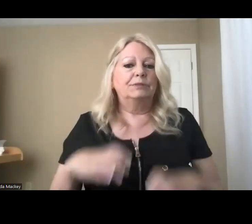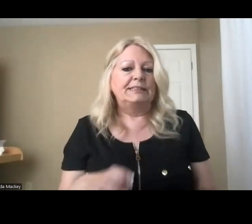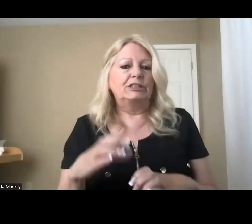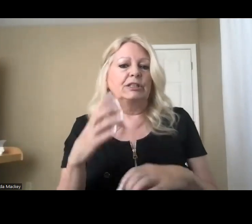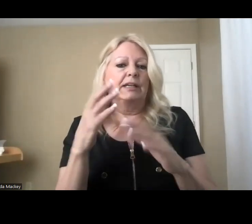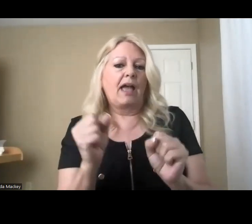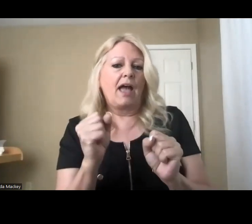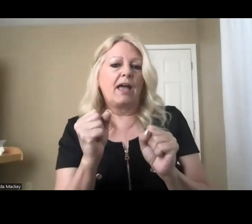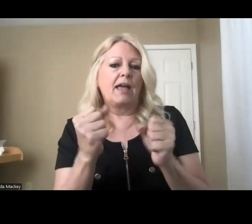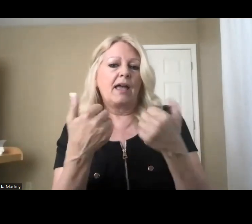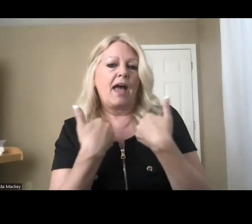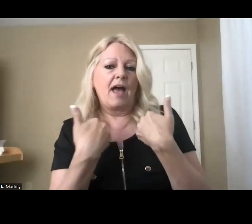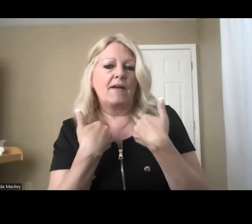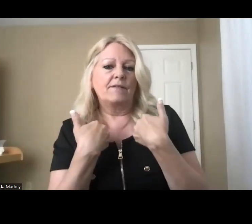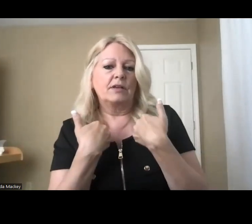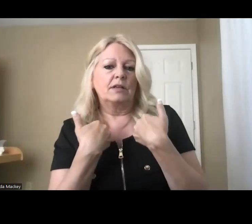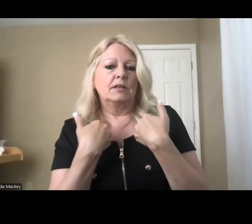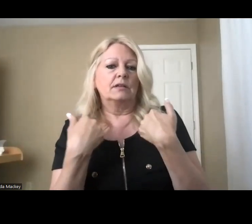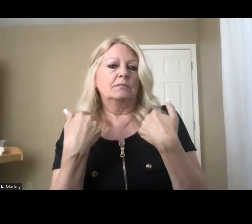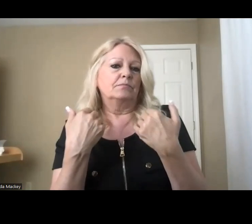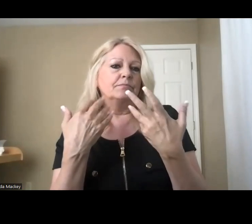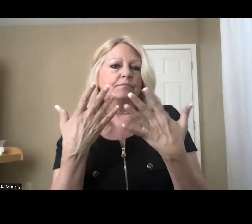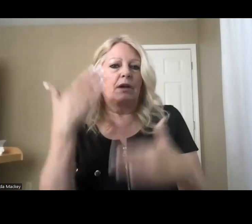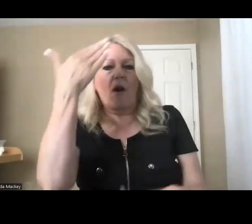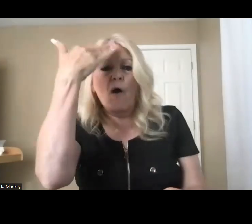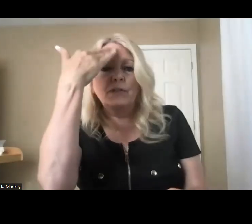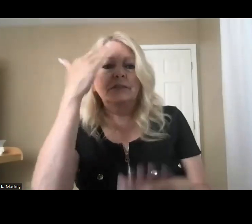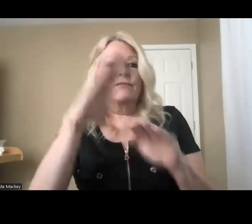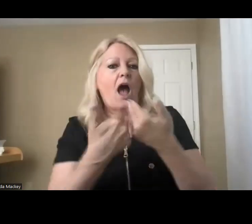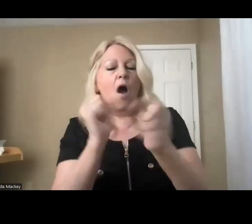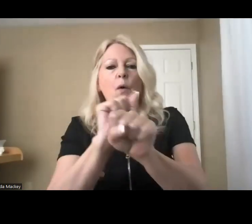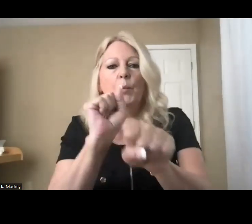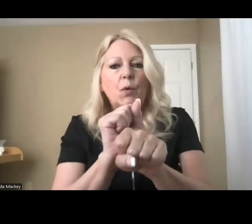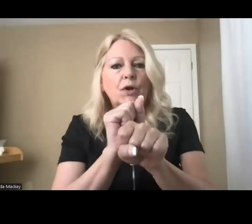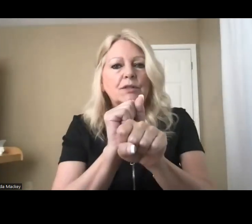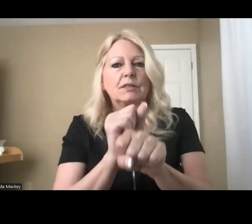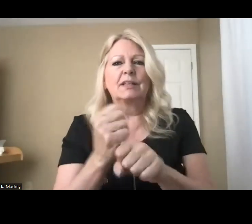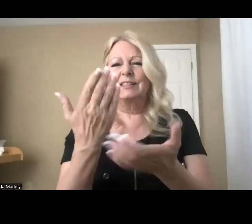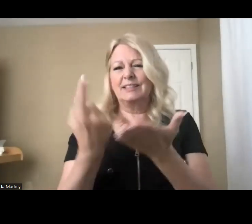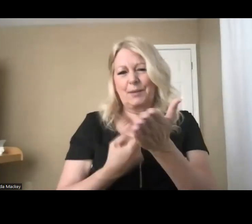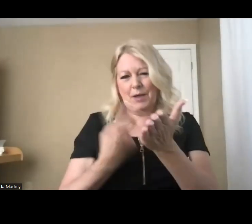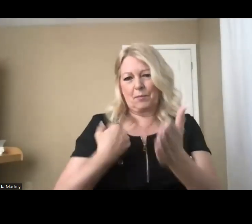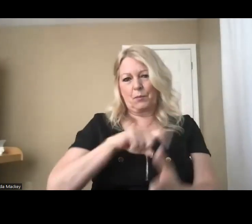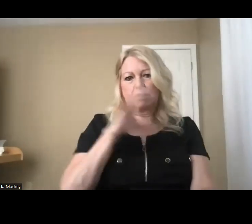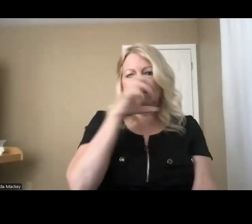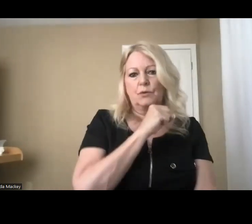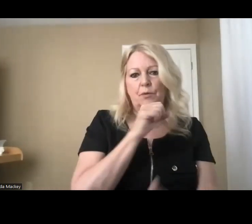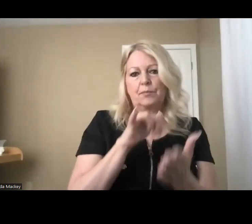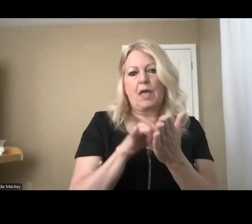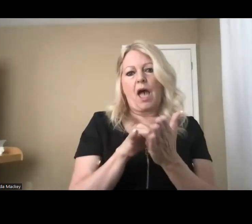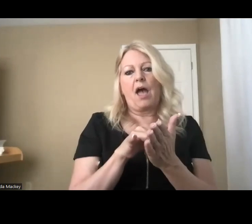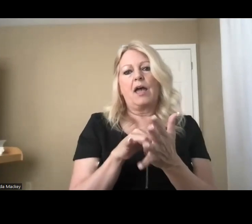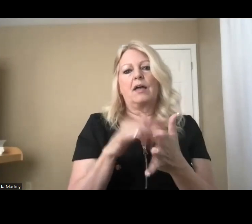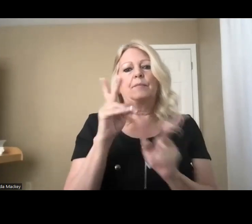are also aware of how all of this works. I think a lot of times we assume that if somebody is in a legislative